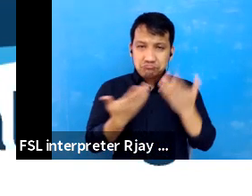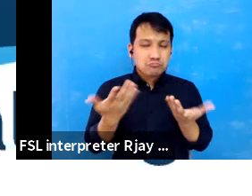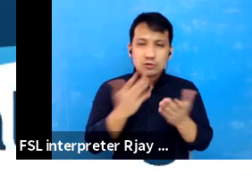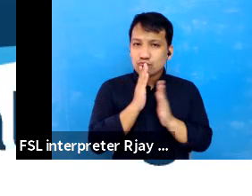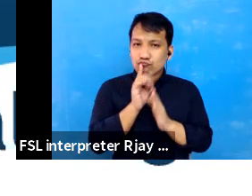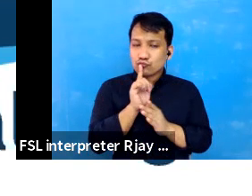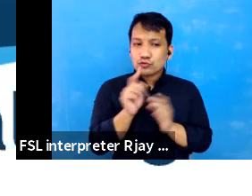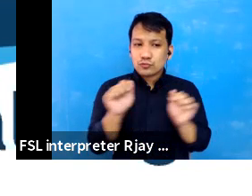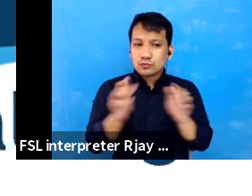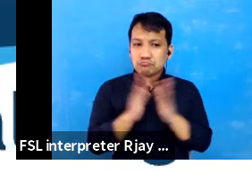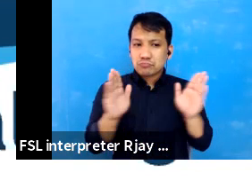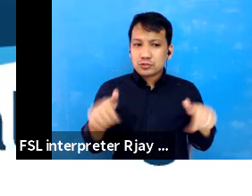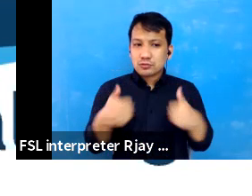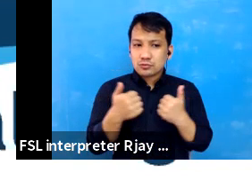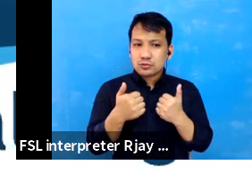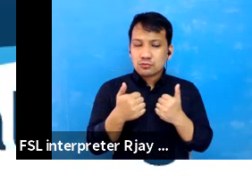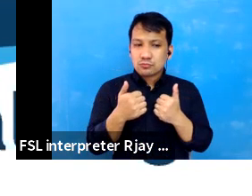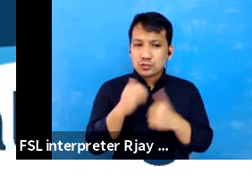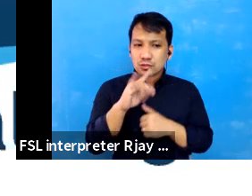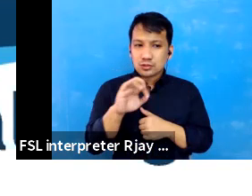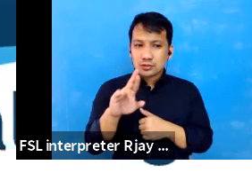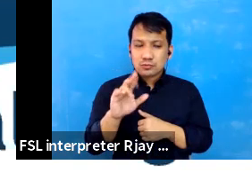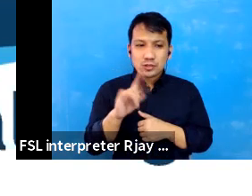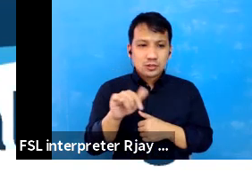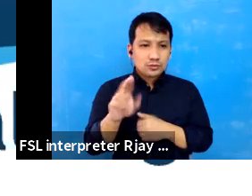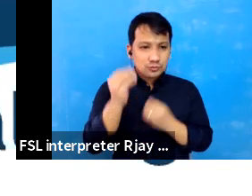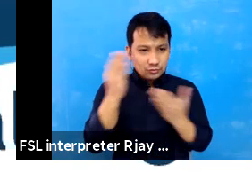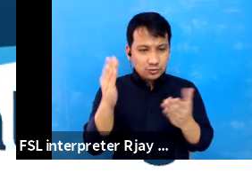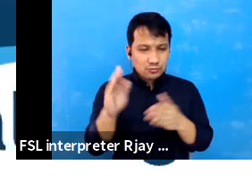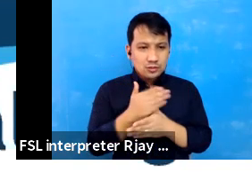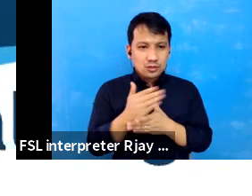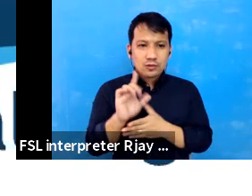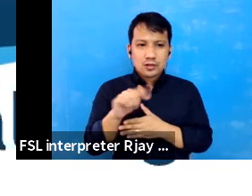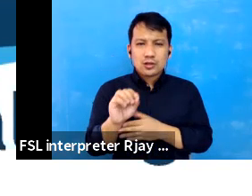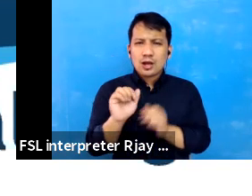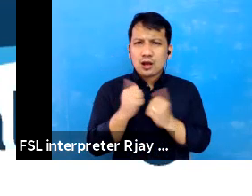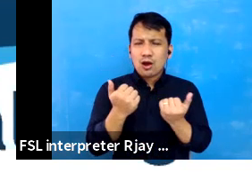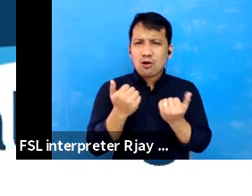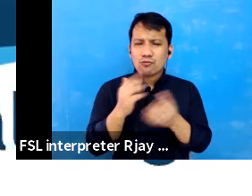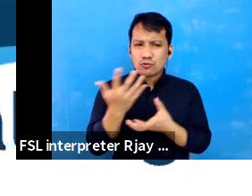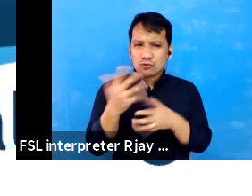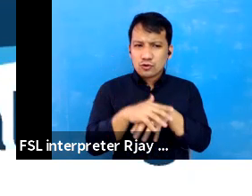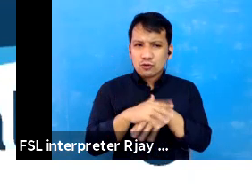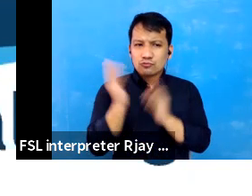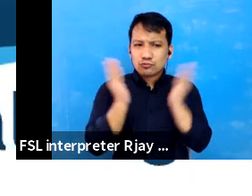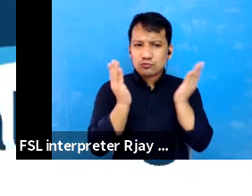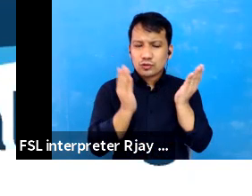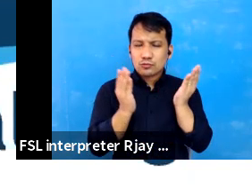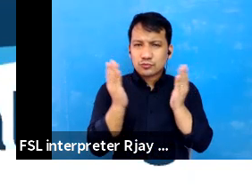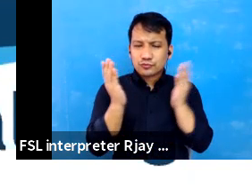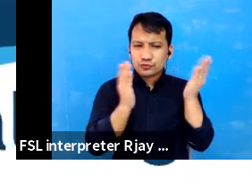I think we would like to note that as integrators, local governments face challenges on how to integrate these services